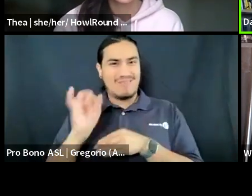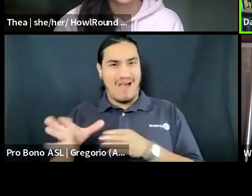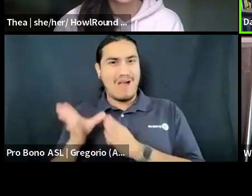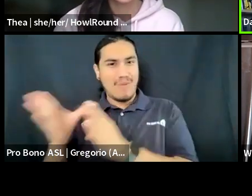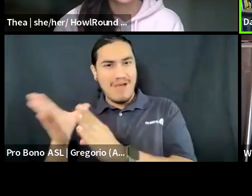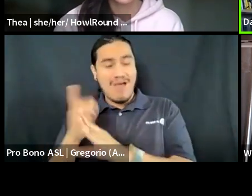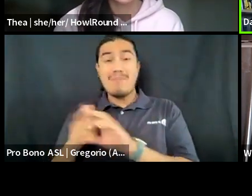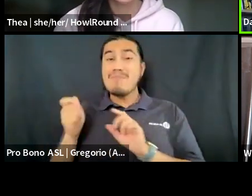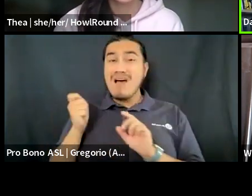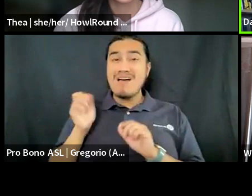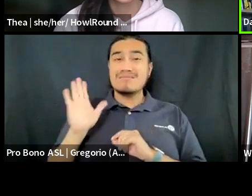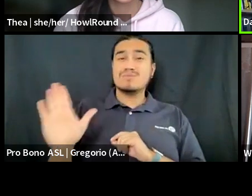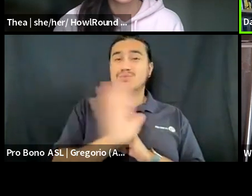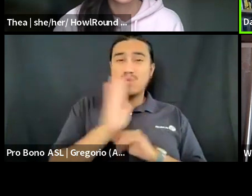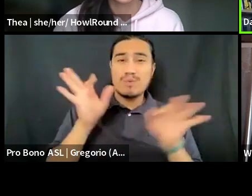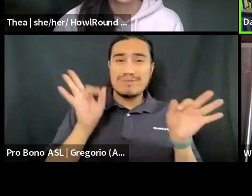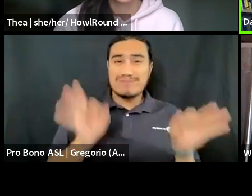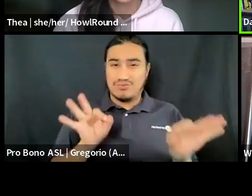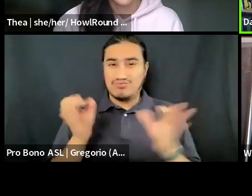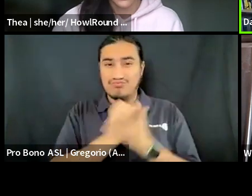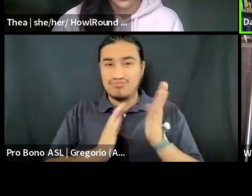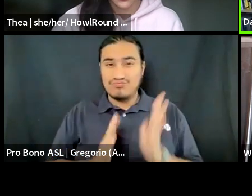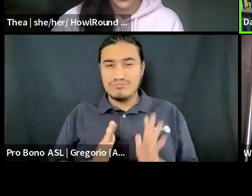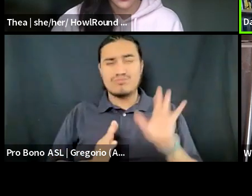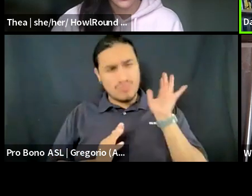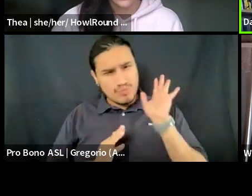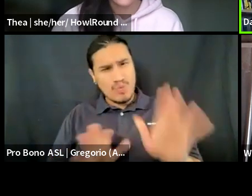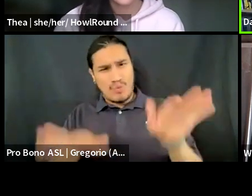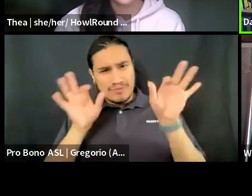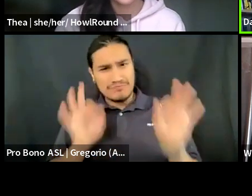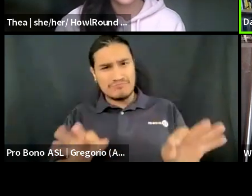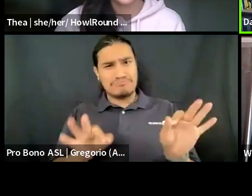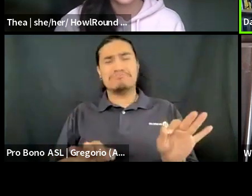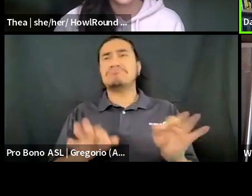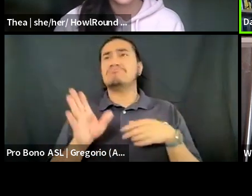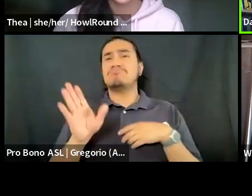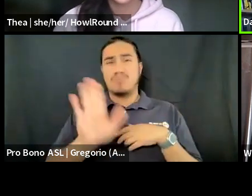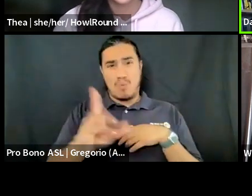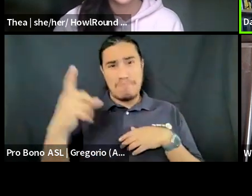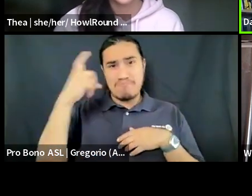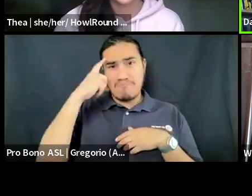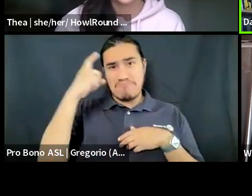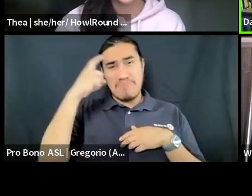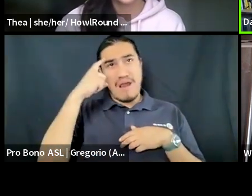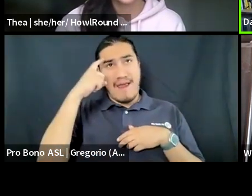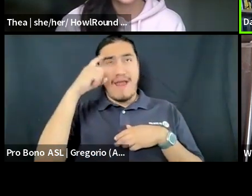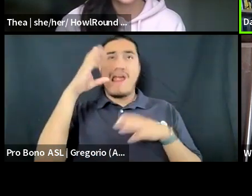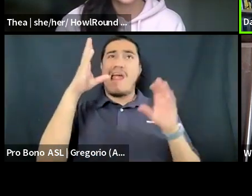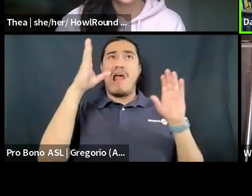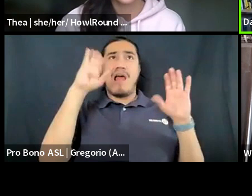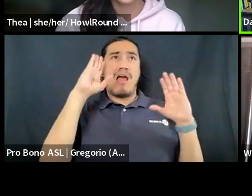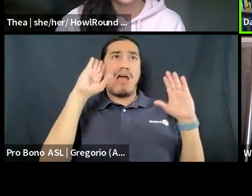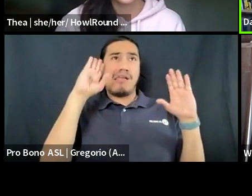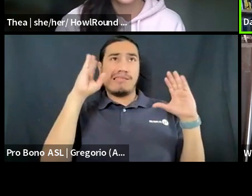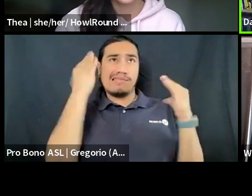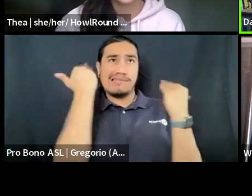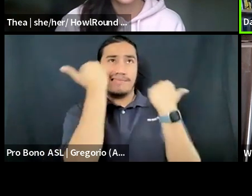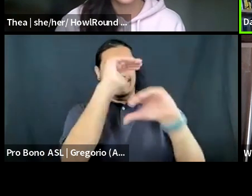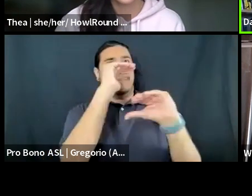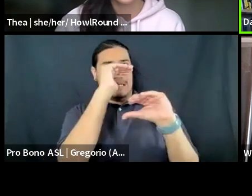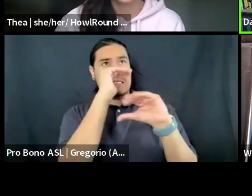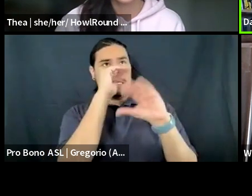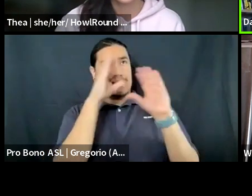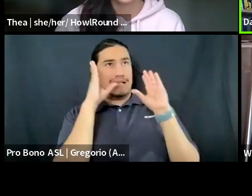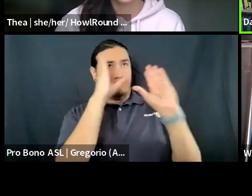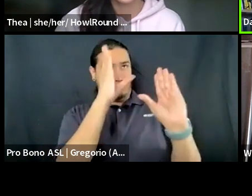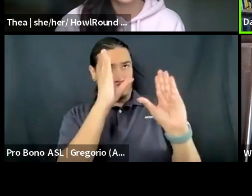as an artist whether or not you want to just shut off your brain and limit your